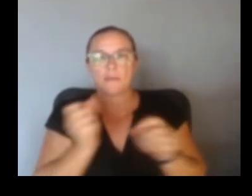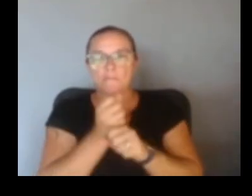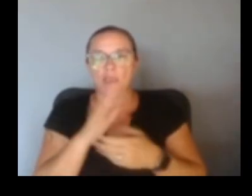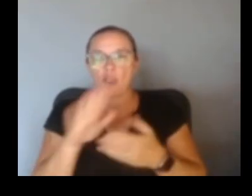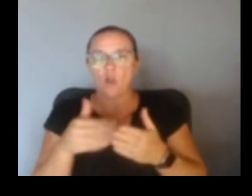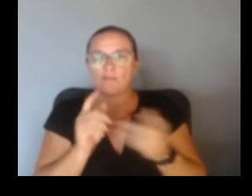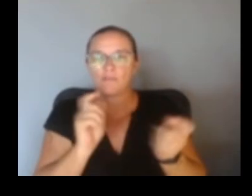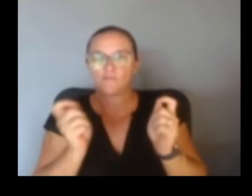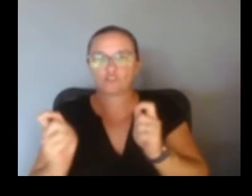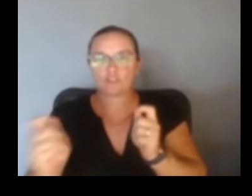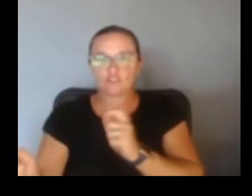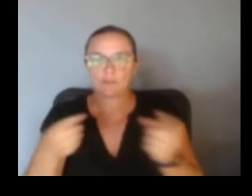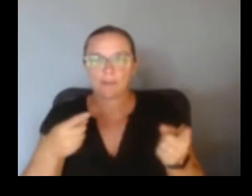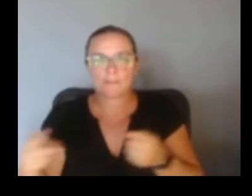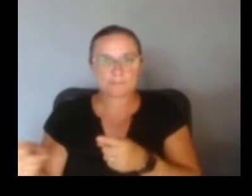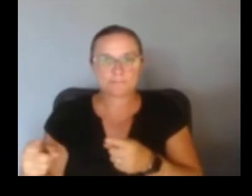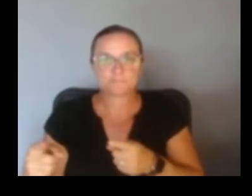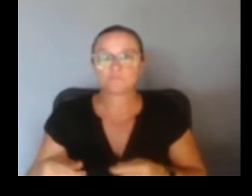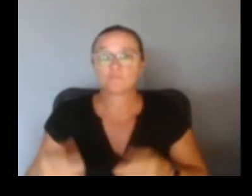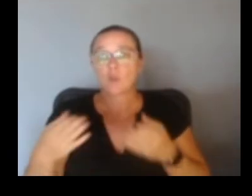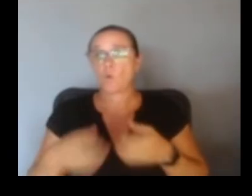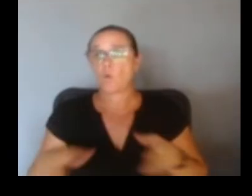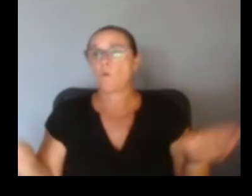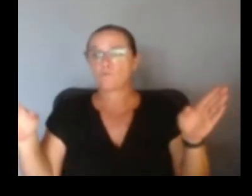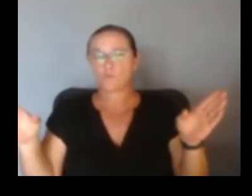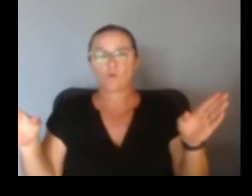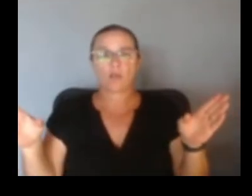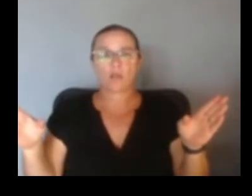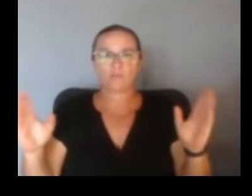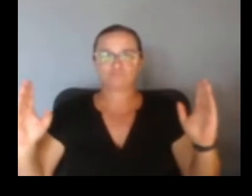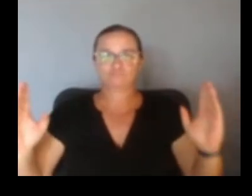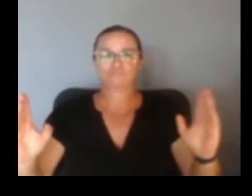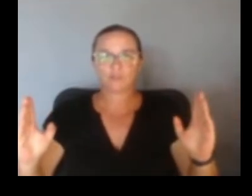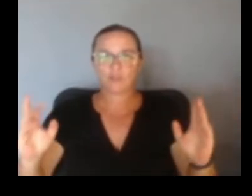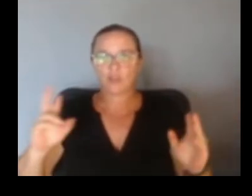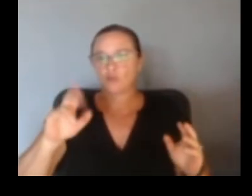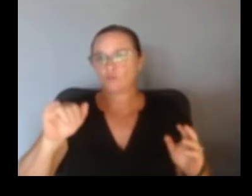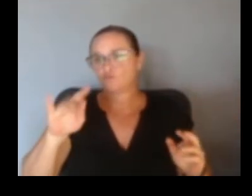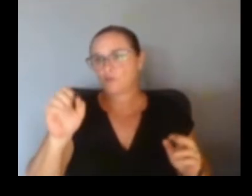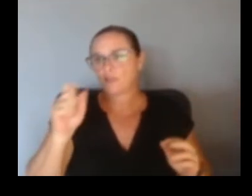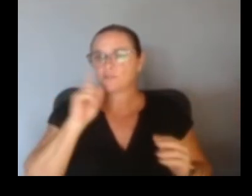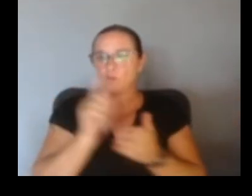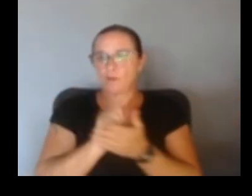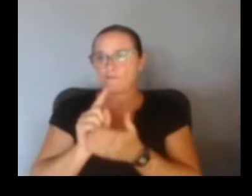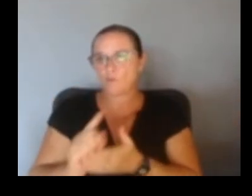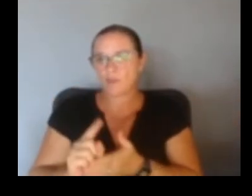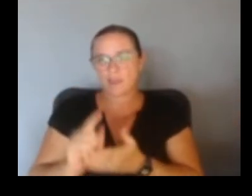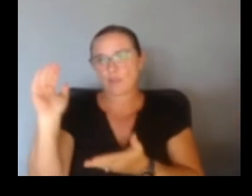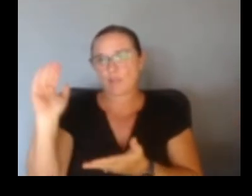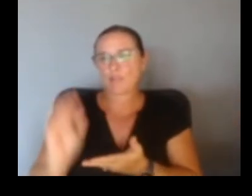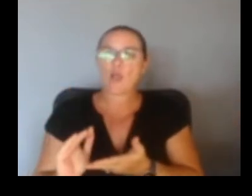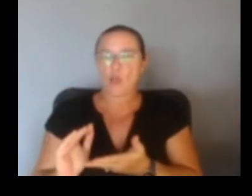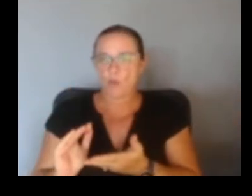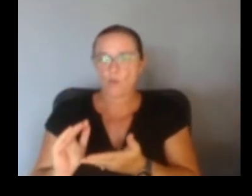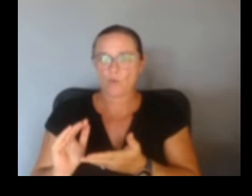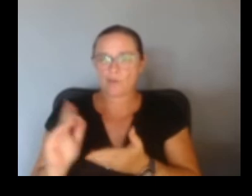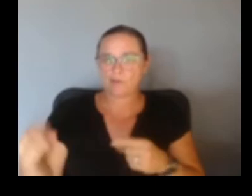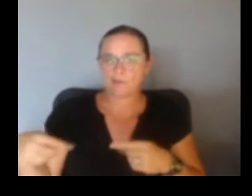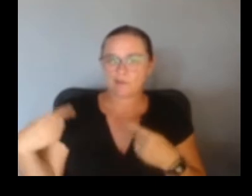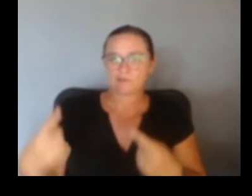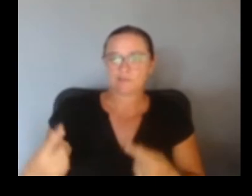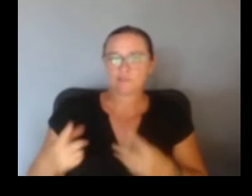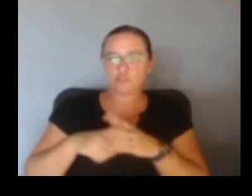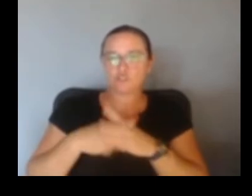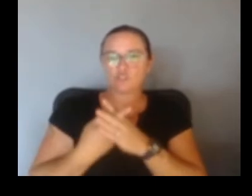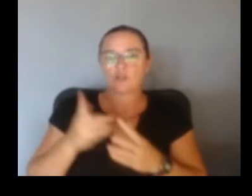surface. But overall, big picture, our earthquake rates per week are still quite low, as they have been ever since the onset of